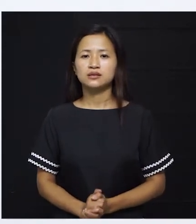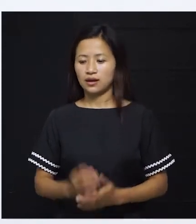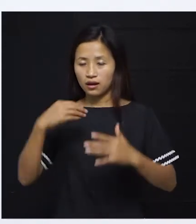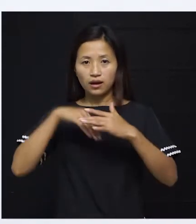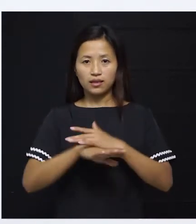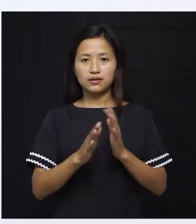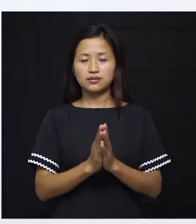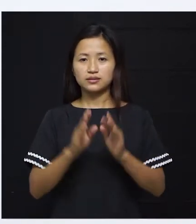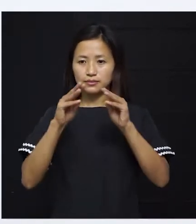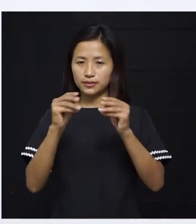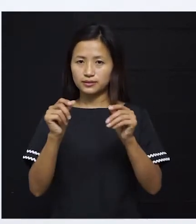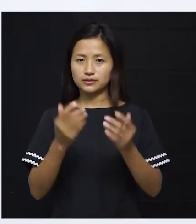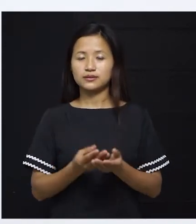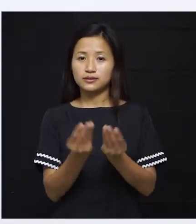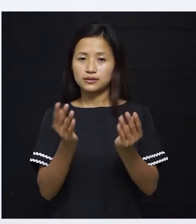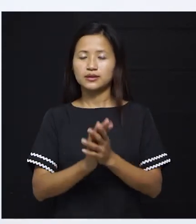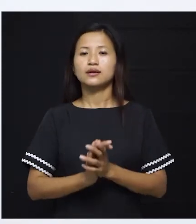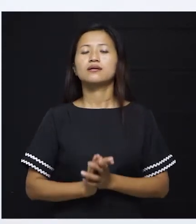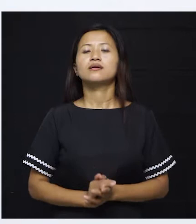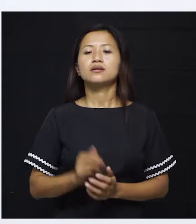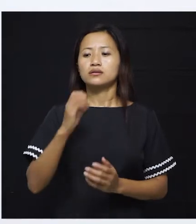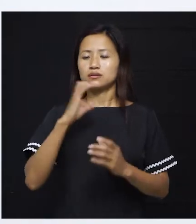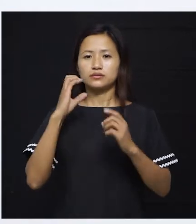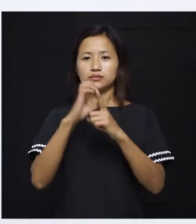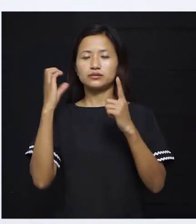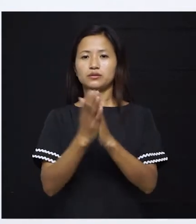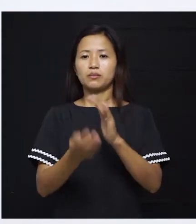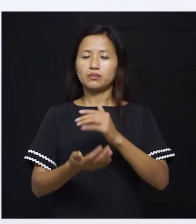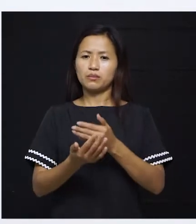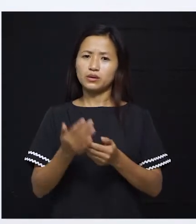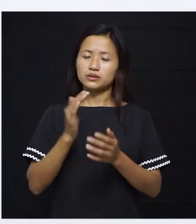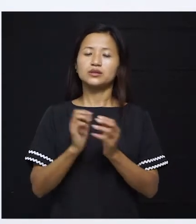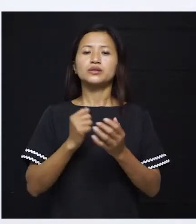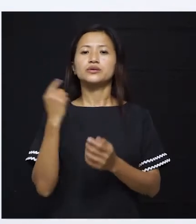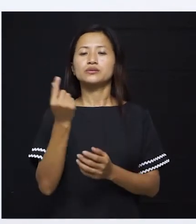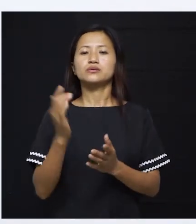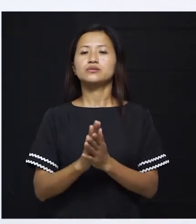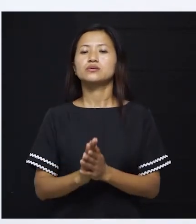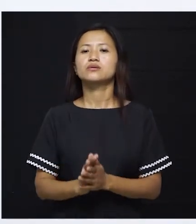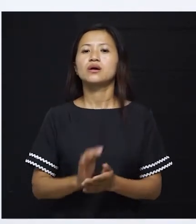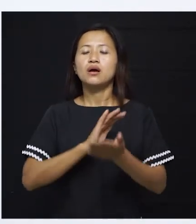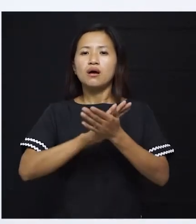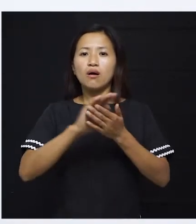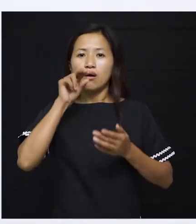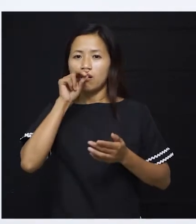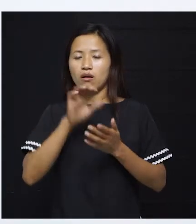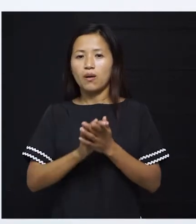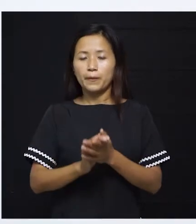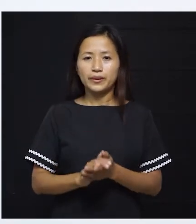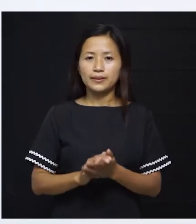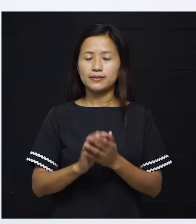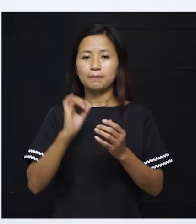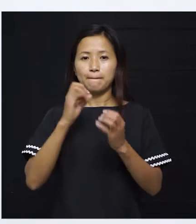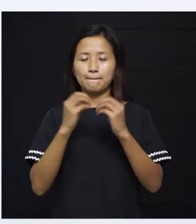under this material culture, we see that the Nagas mostly use the feathers of the hornbill. Hornbill is a bird, you might be